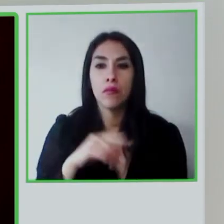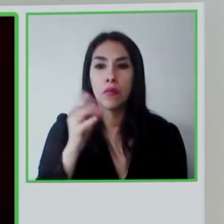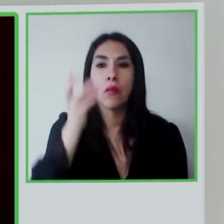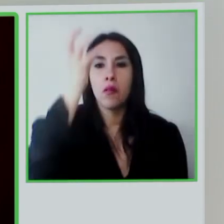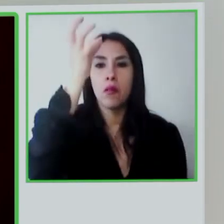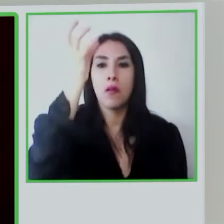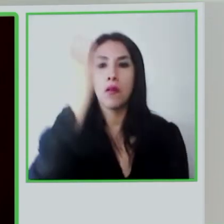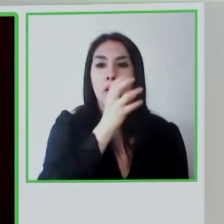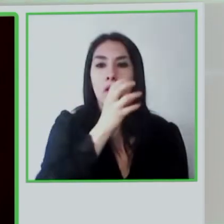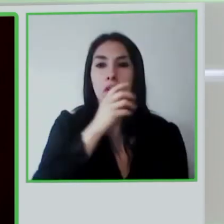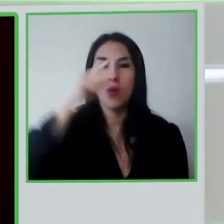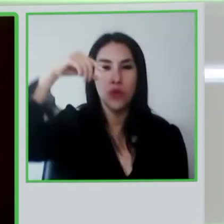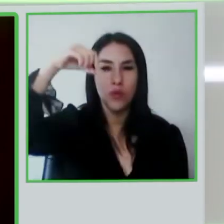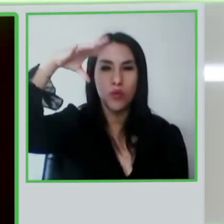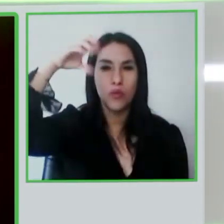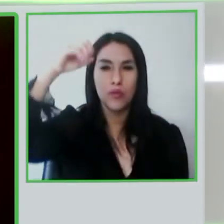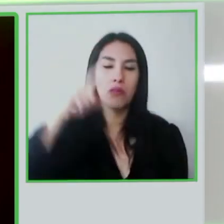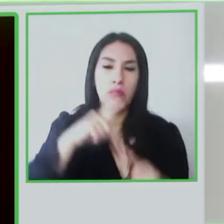company trusts